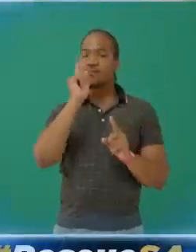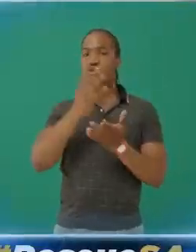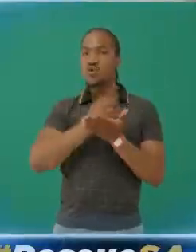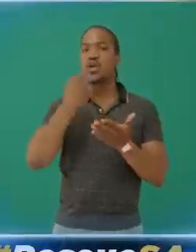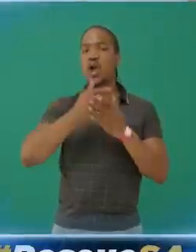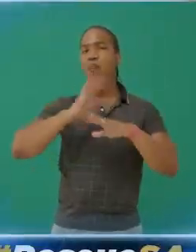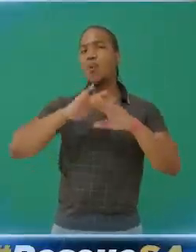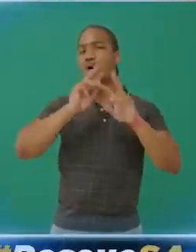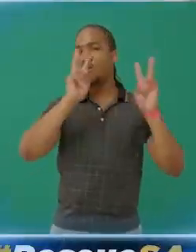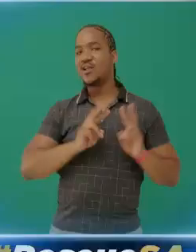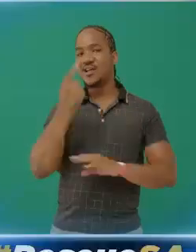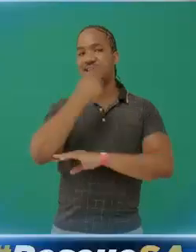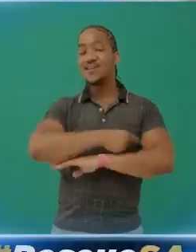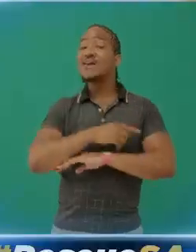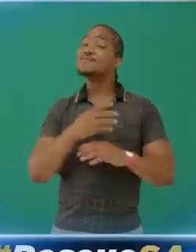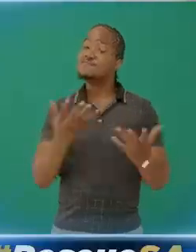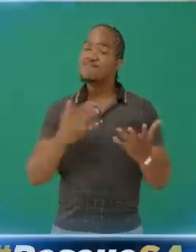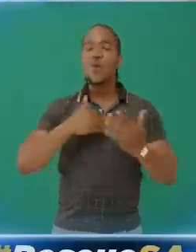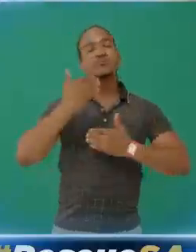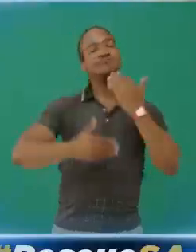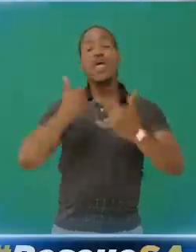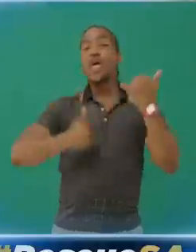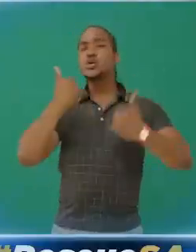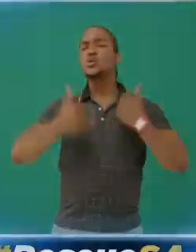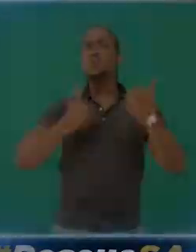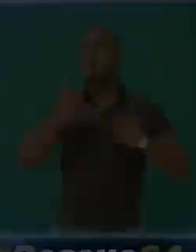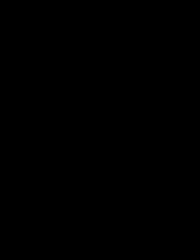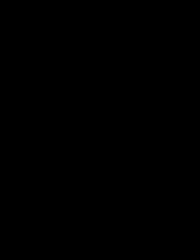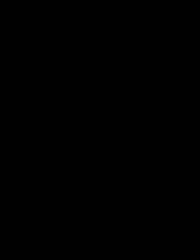we're going to continue to enjoy this amazing vibe. Back to you in the studio.